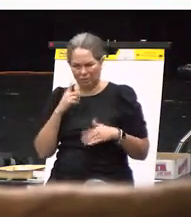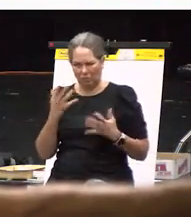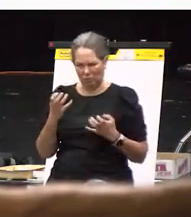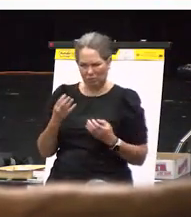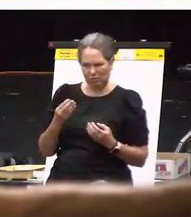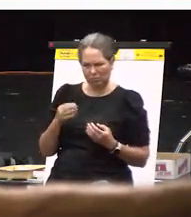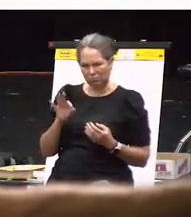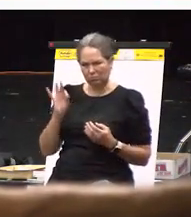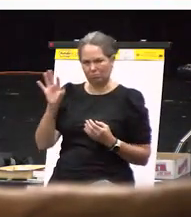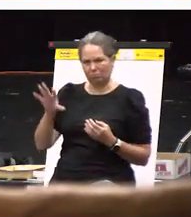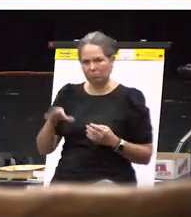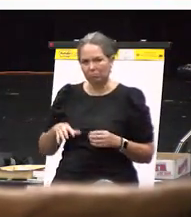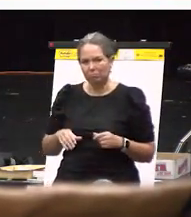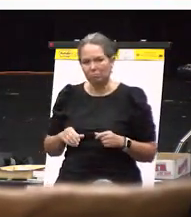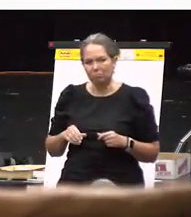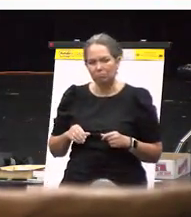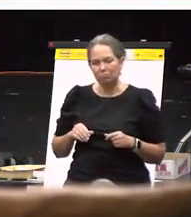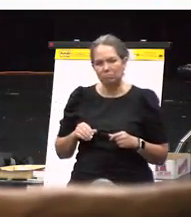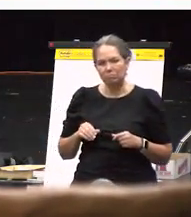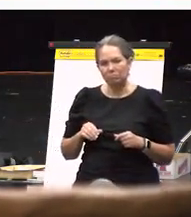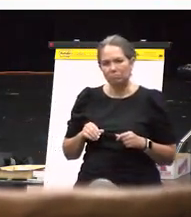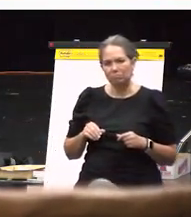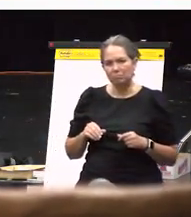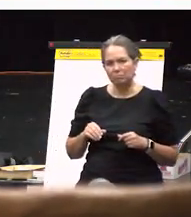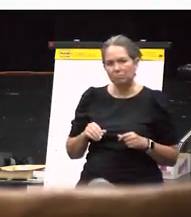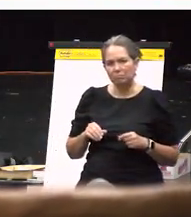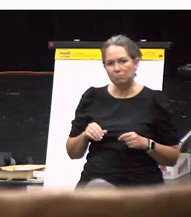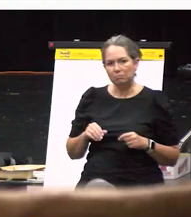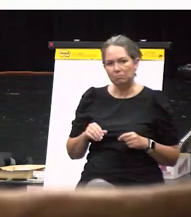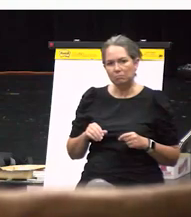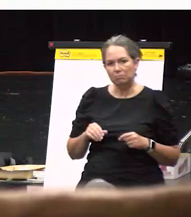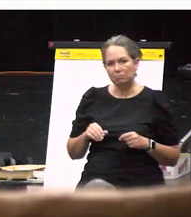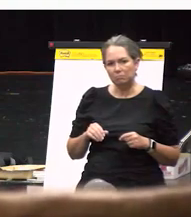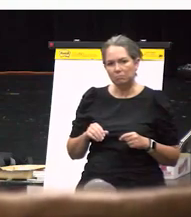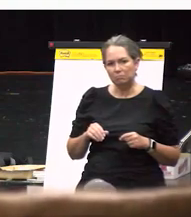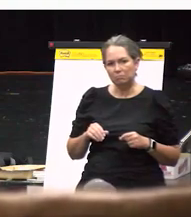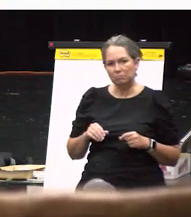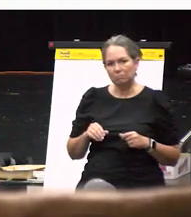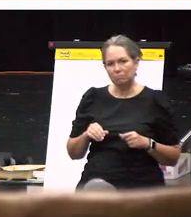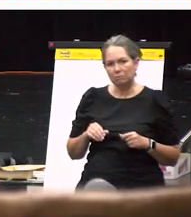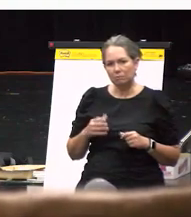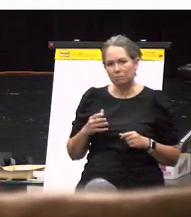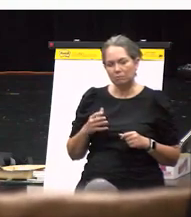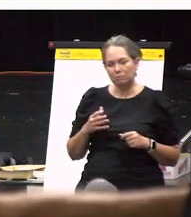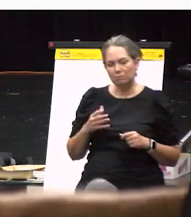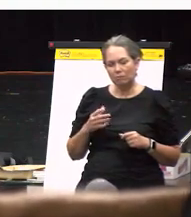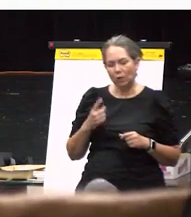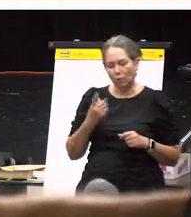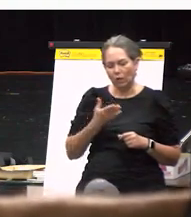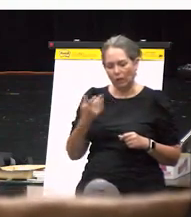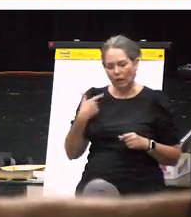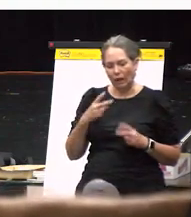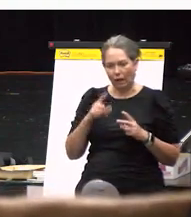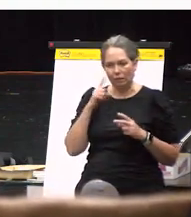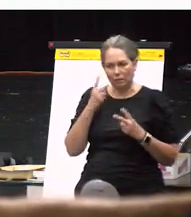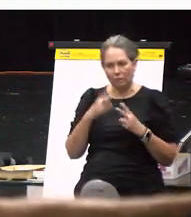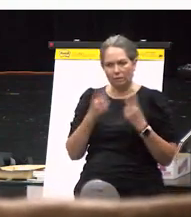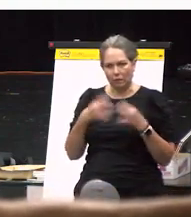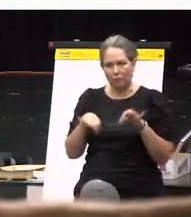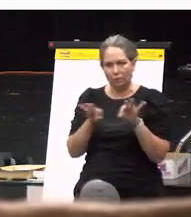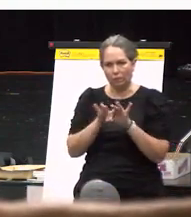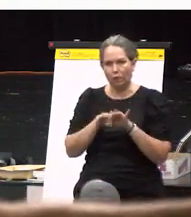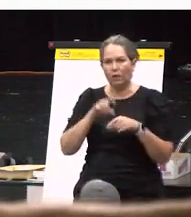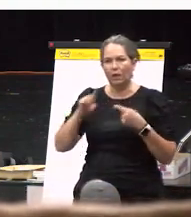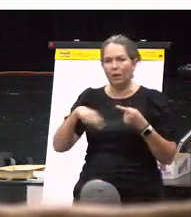to give extra attention to is one that I think undergirds our ability to do a lot of the others, which is the one around